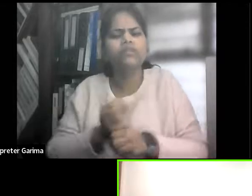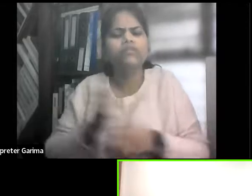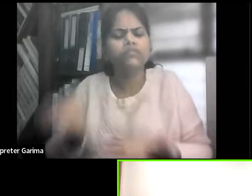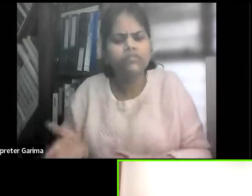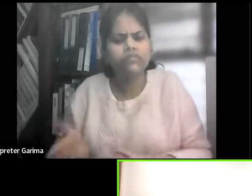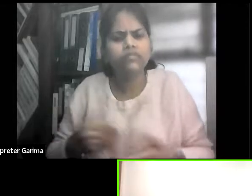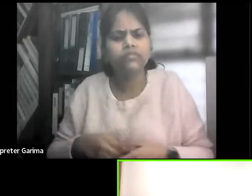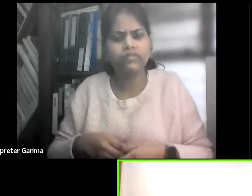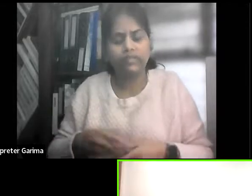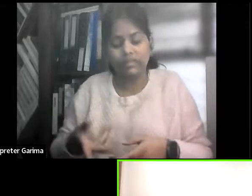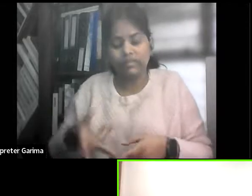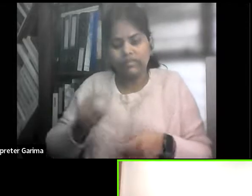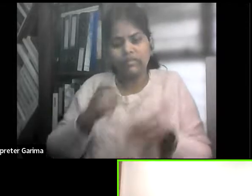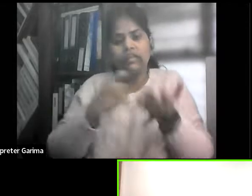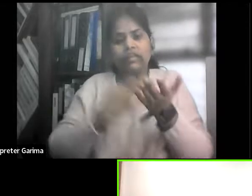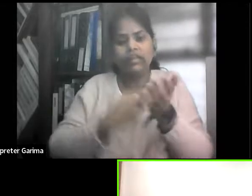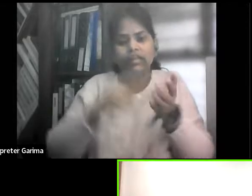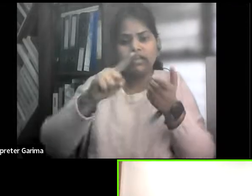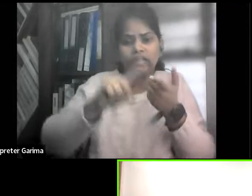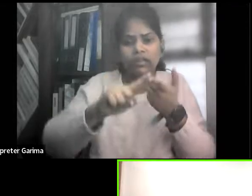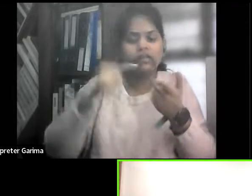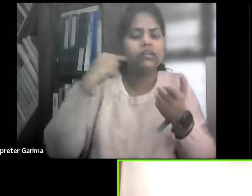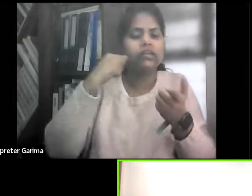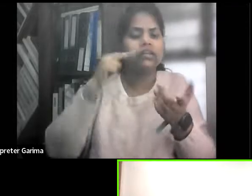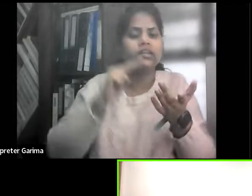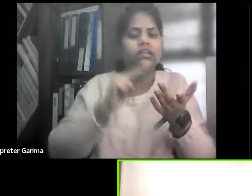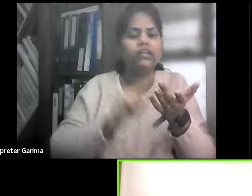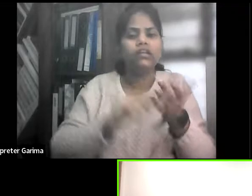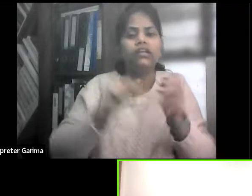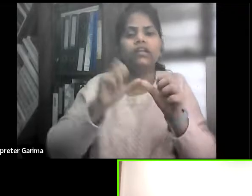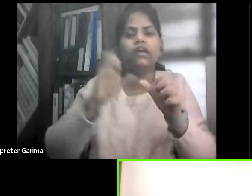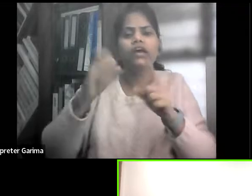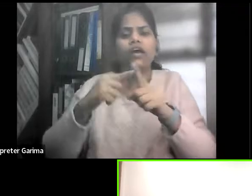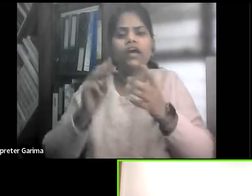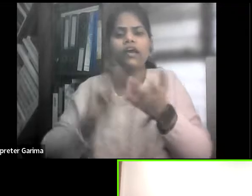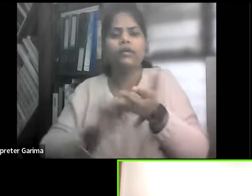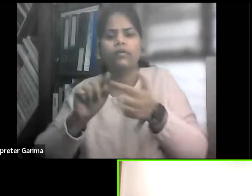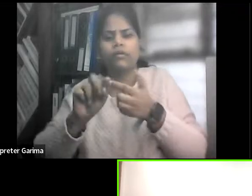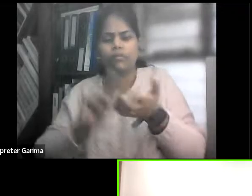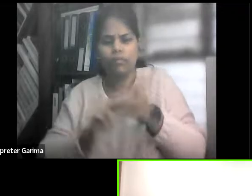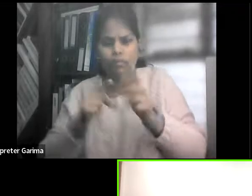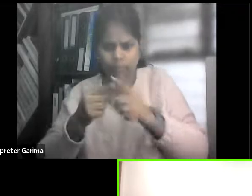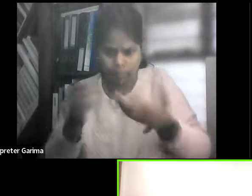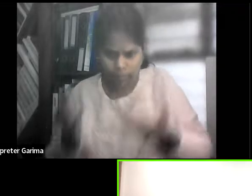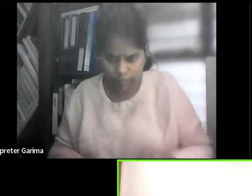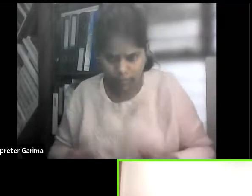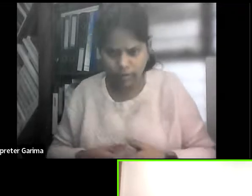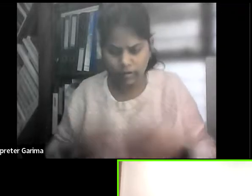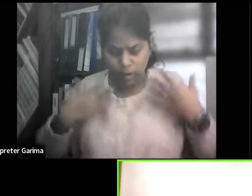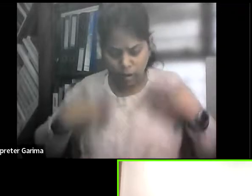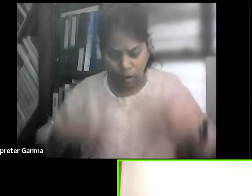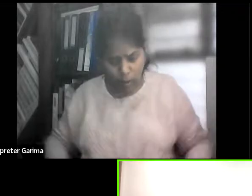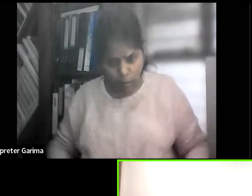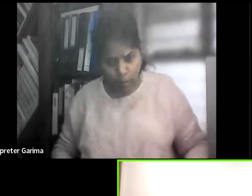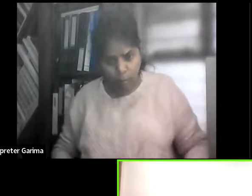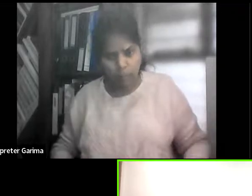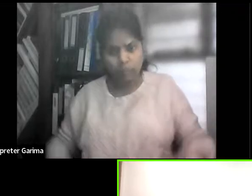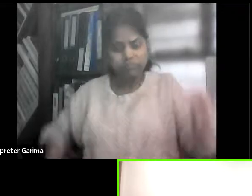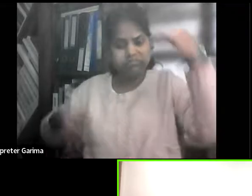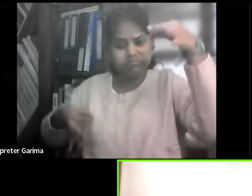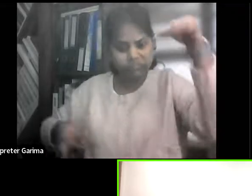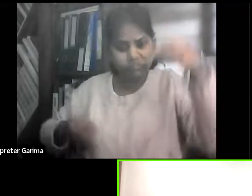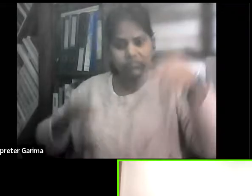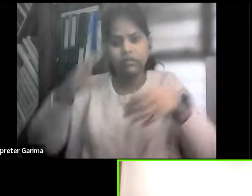of reenactment. Therefore, if we bring together the ritualistic display of the body performative in classical Indian dance and